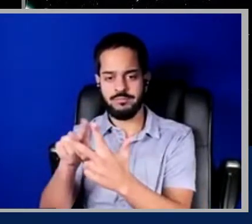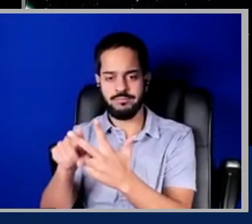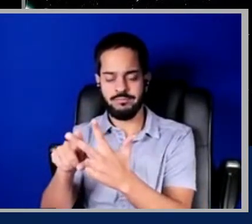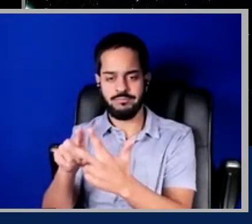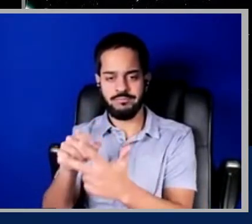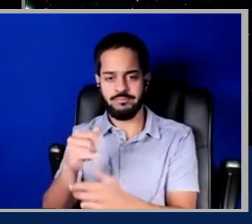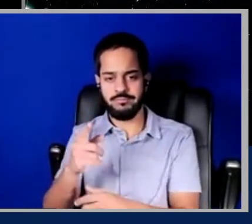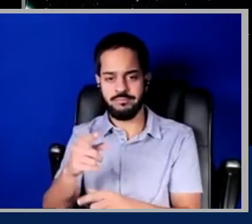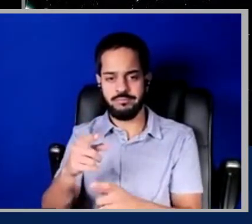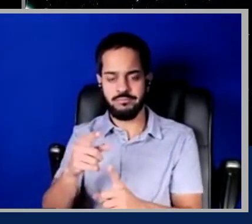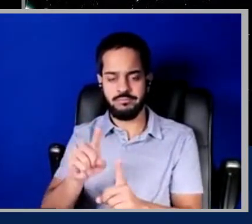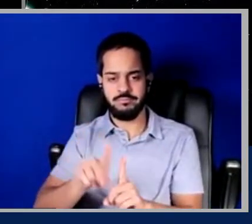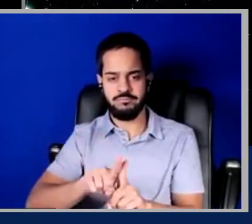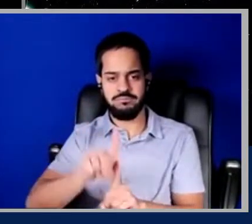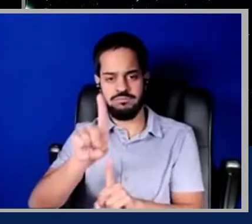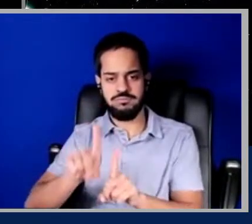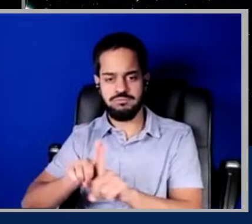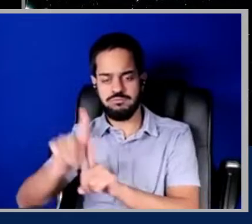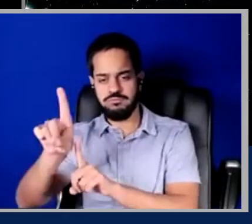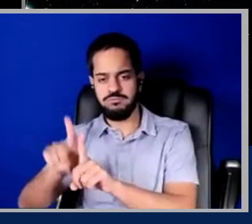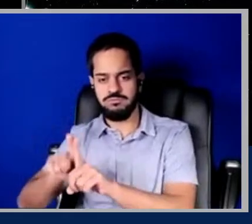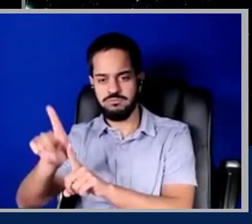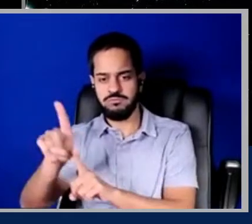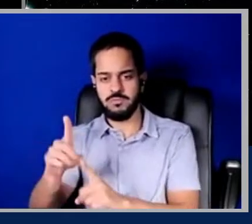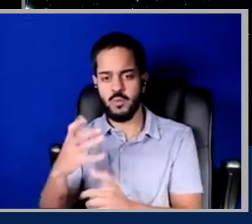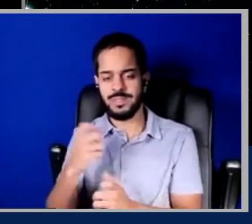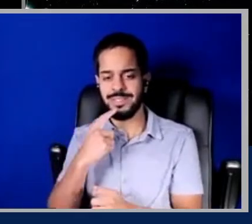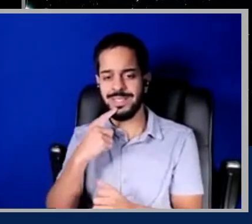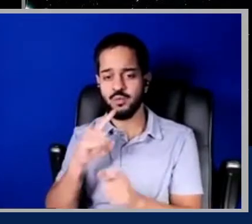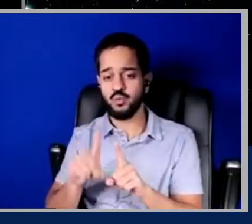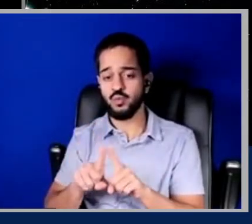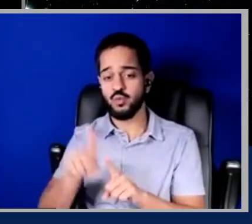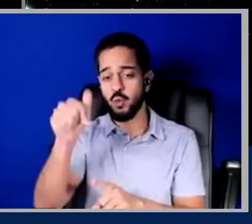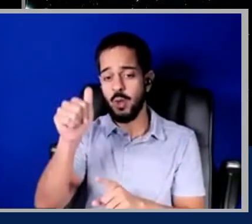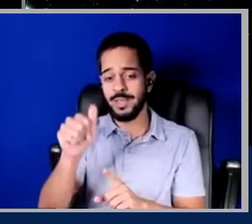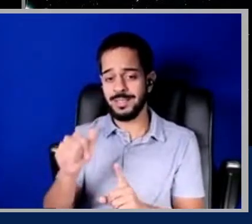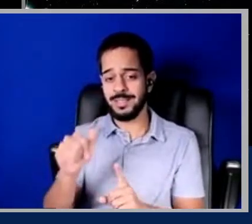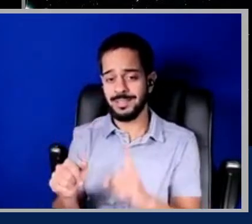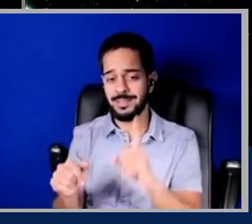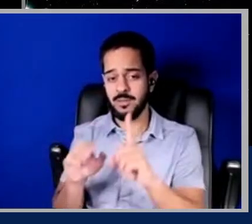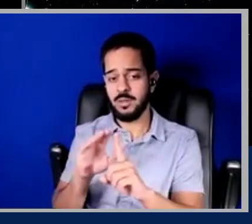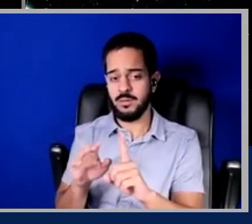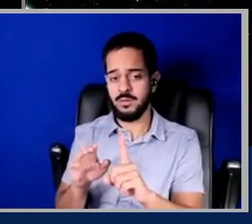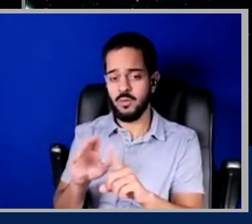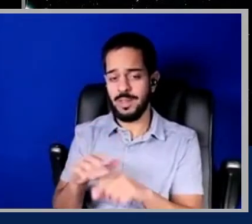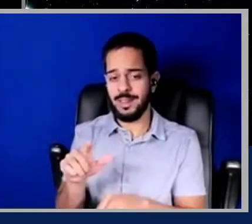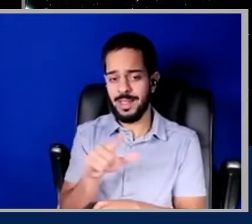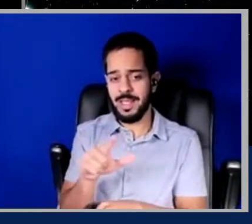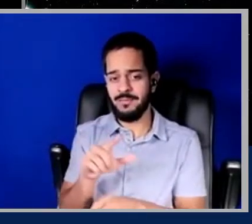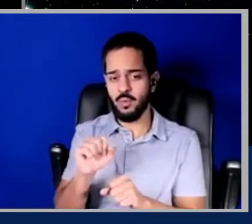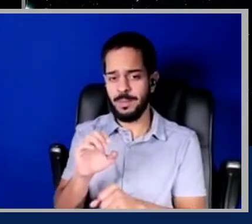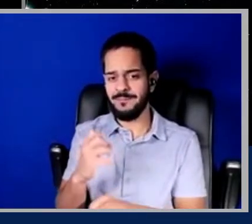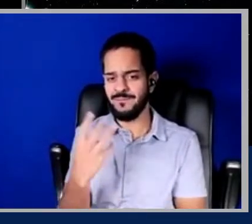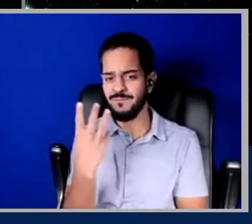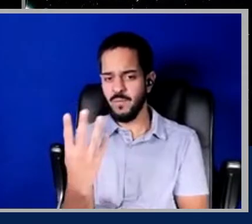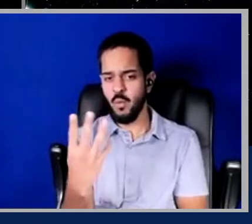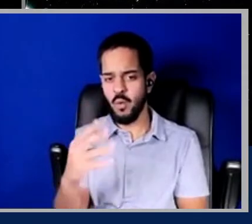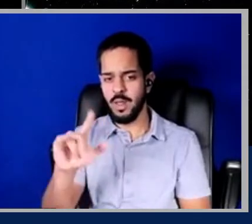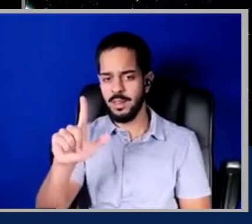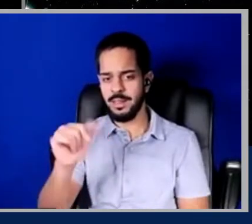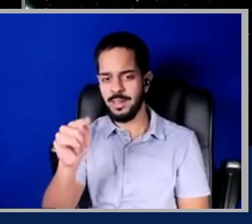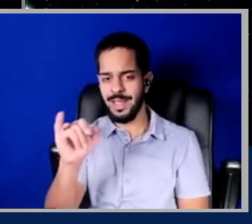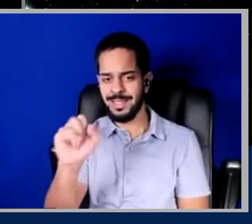want to say the tallest pillar is maybe 4 light years tall, if I'm not mistaken. I could be wrong, but so they're